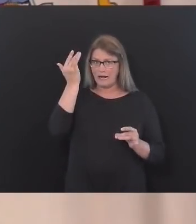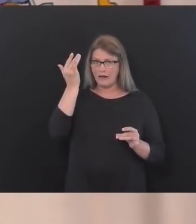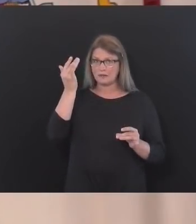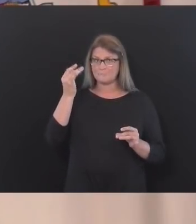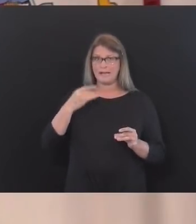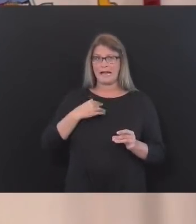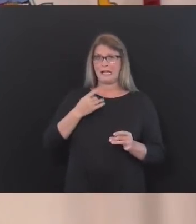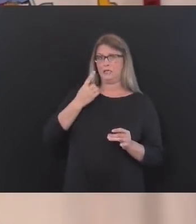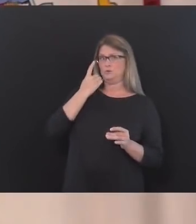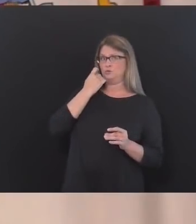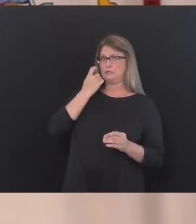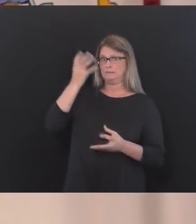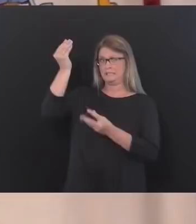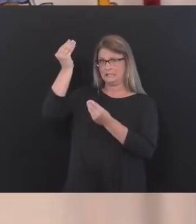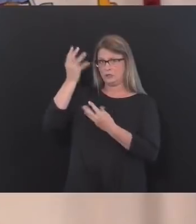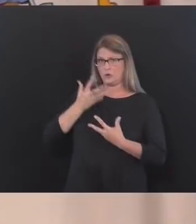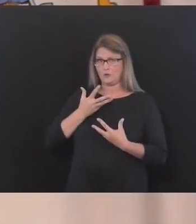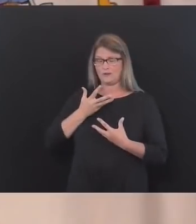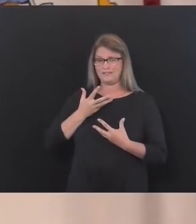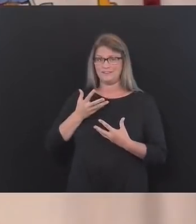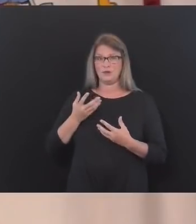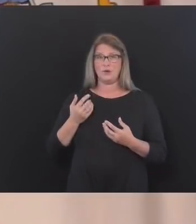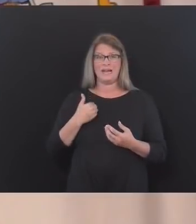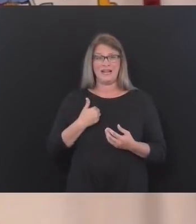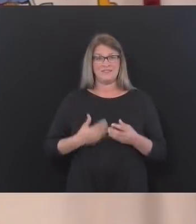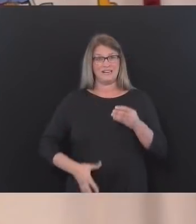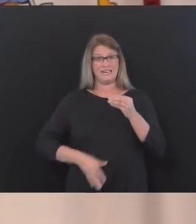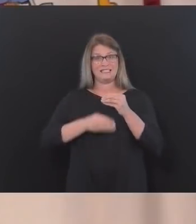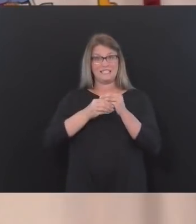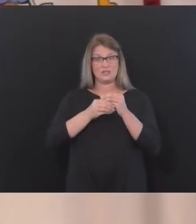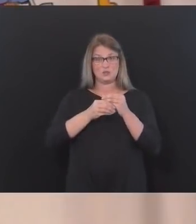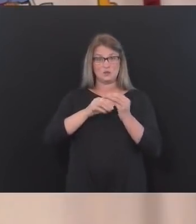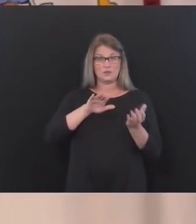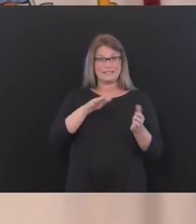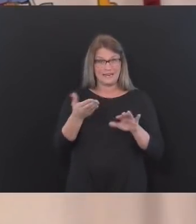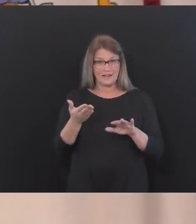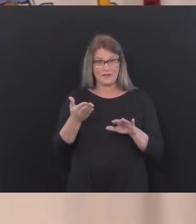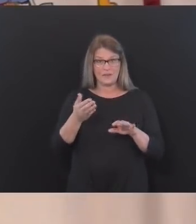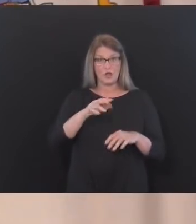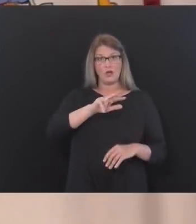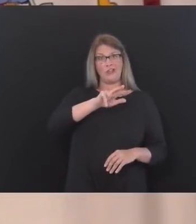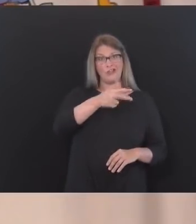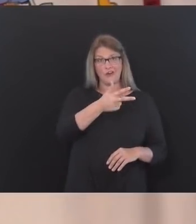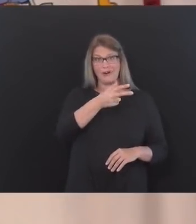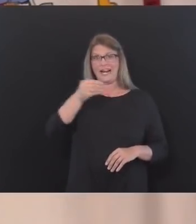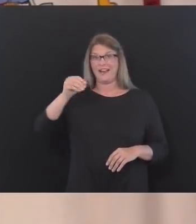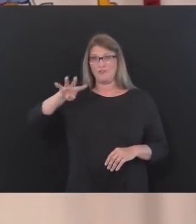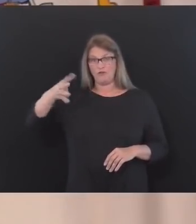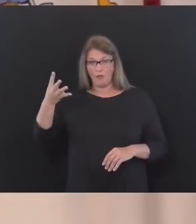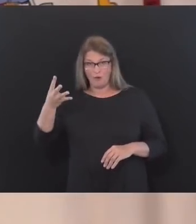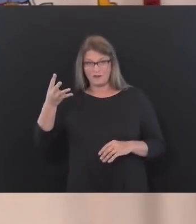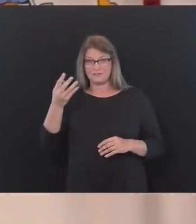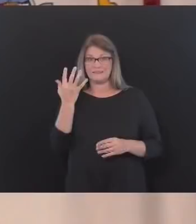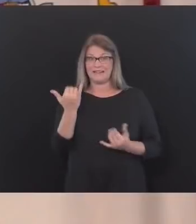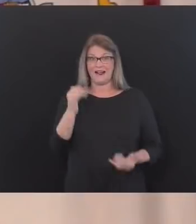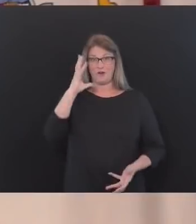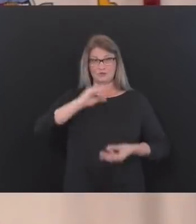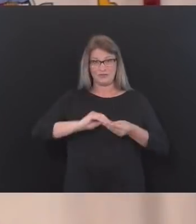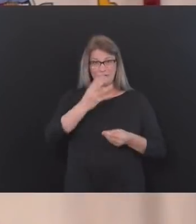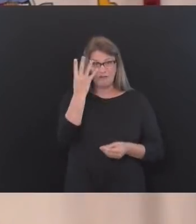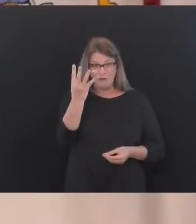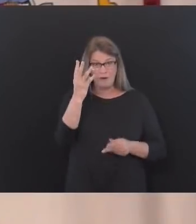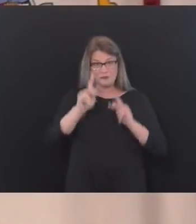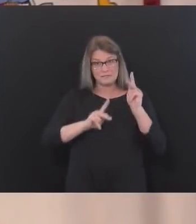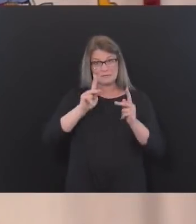notified of an additional death, but we have our third and fourth deaths in West Virginia now.